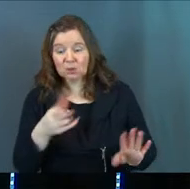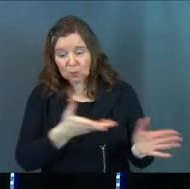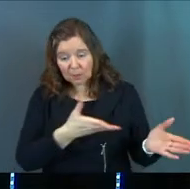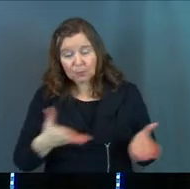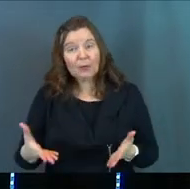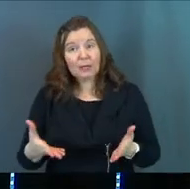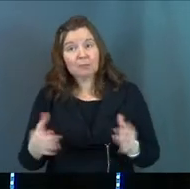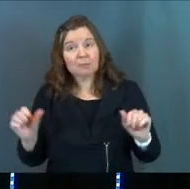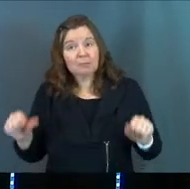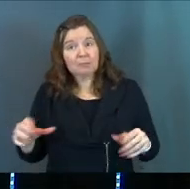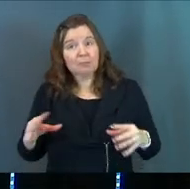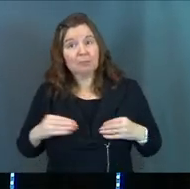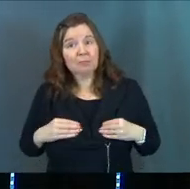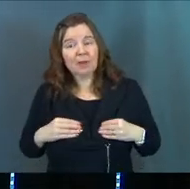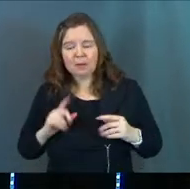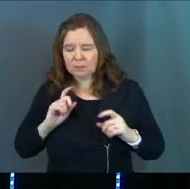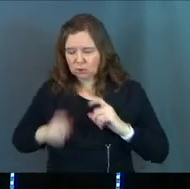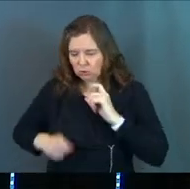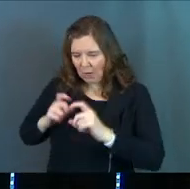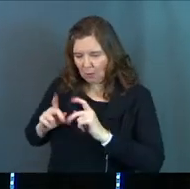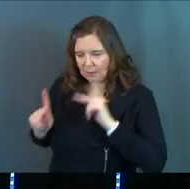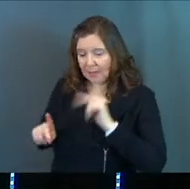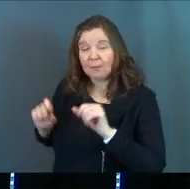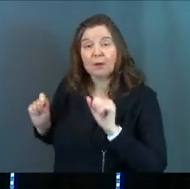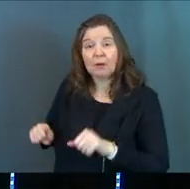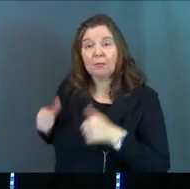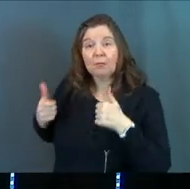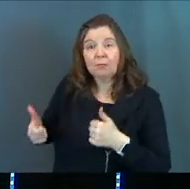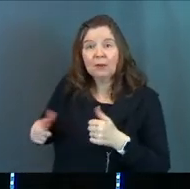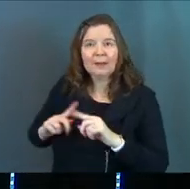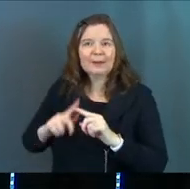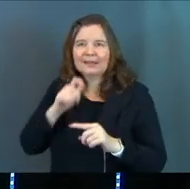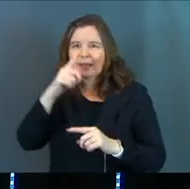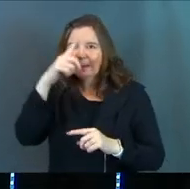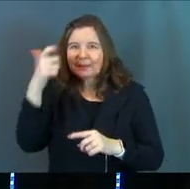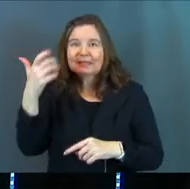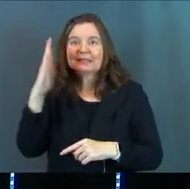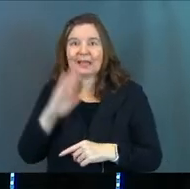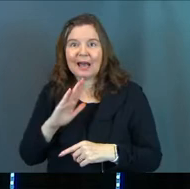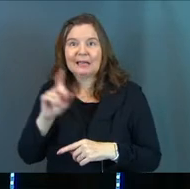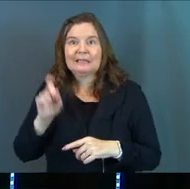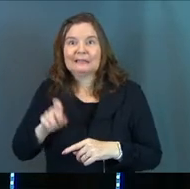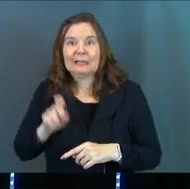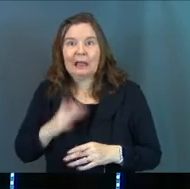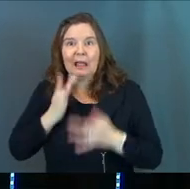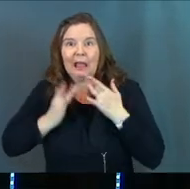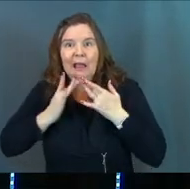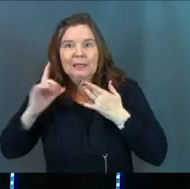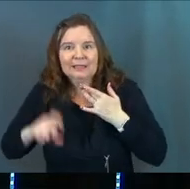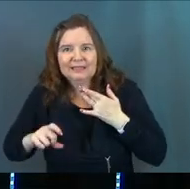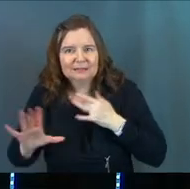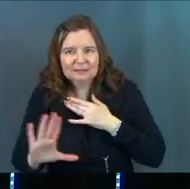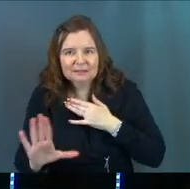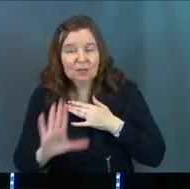you can bring your gifts, and you can be generous people, but it's not because God is needy.